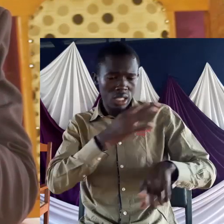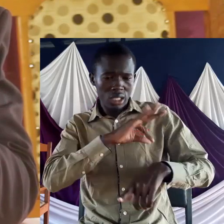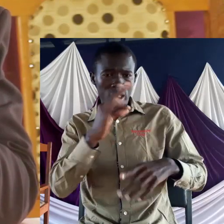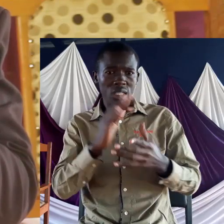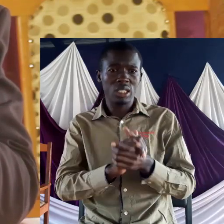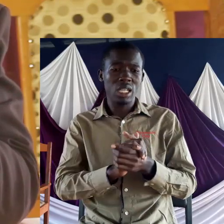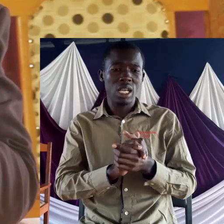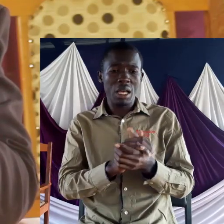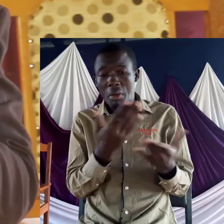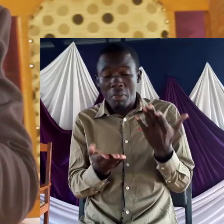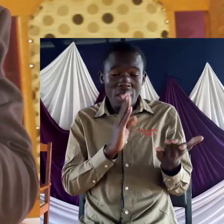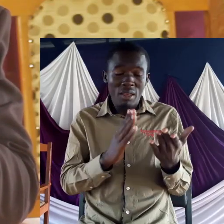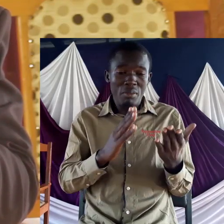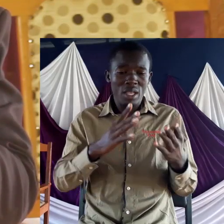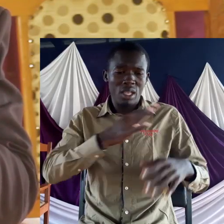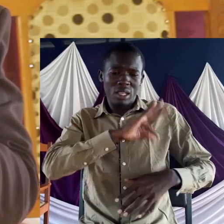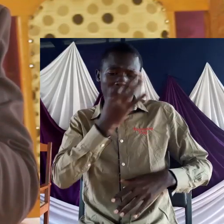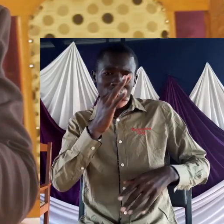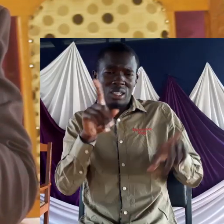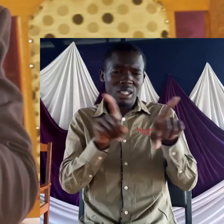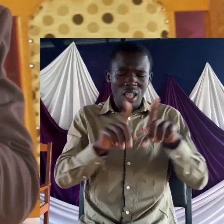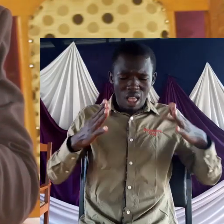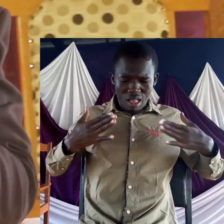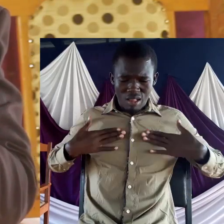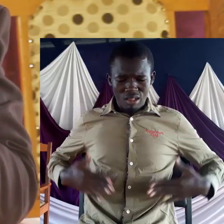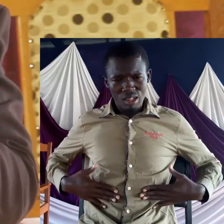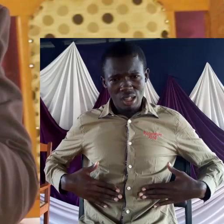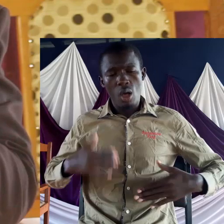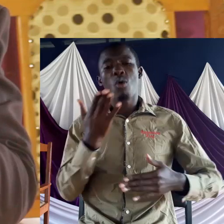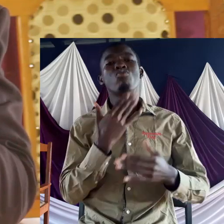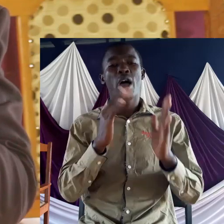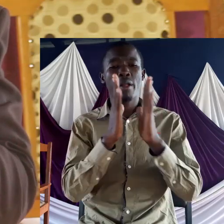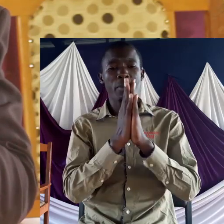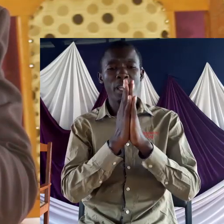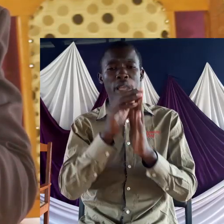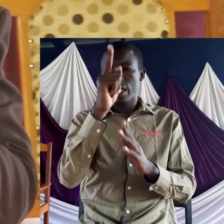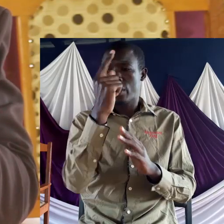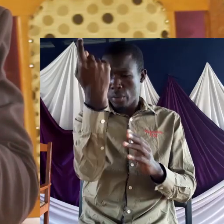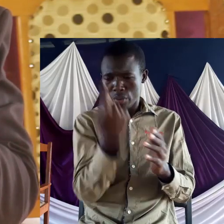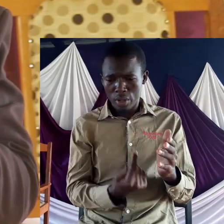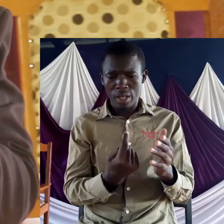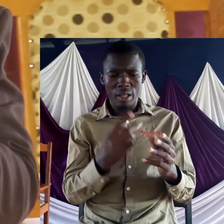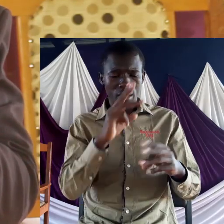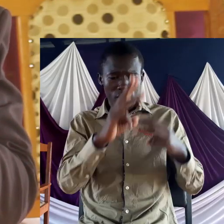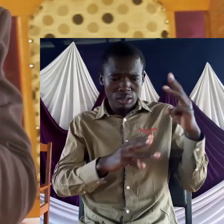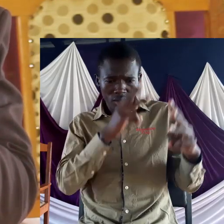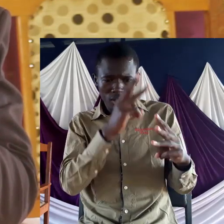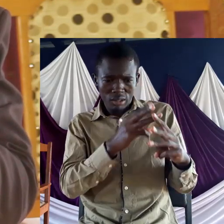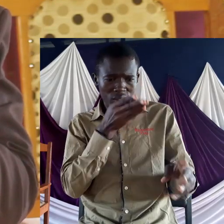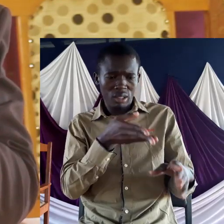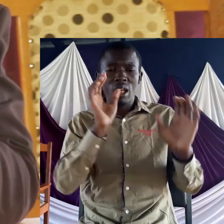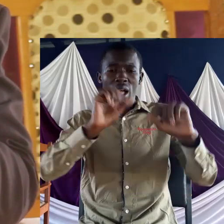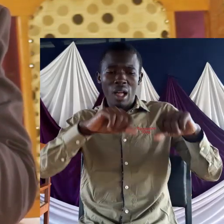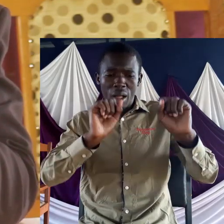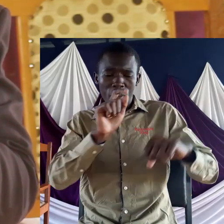either physically or spiritually. We want to pray that you may come to this world, enable us to